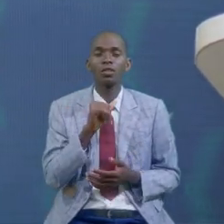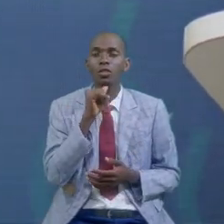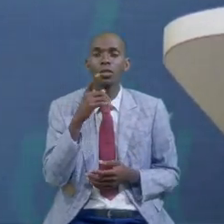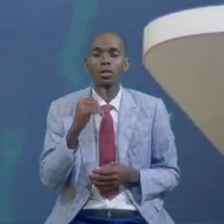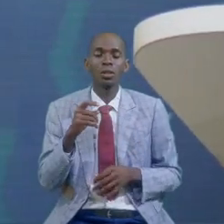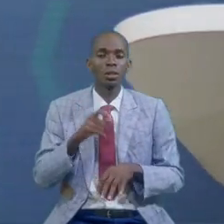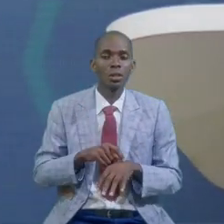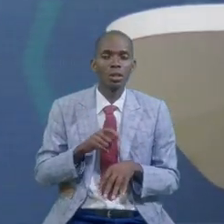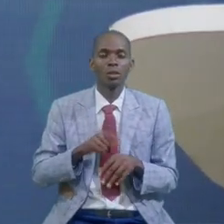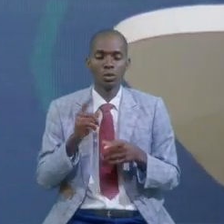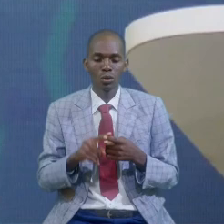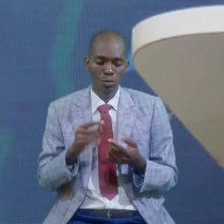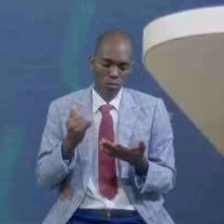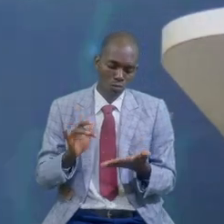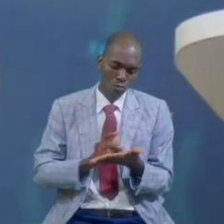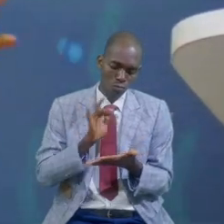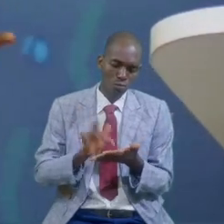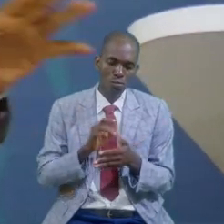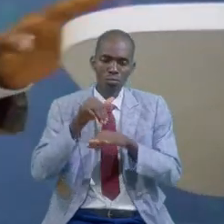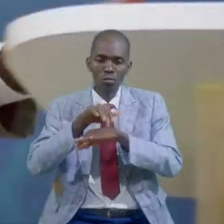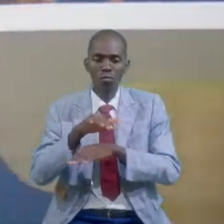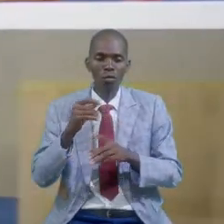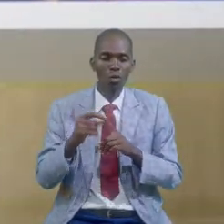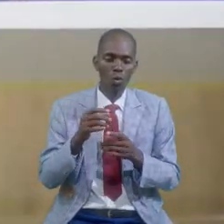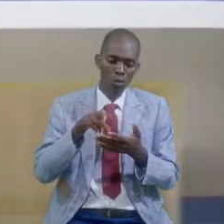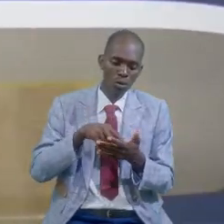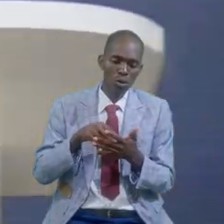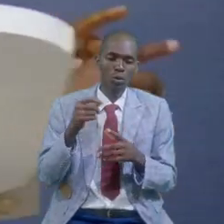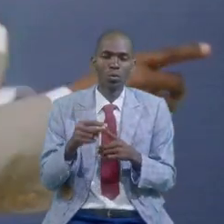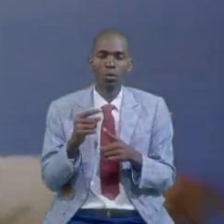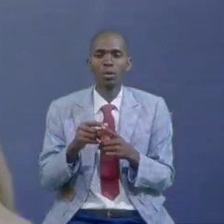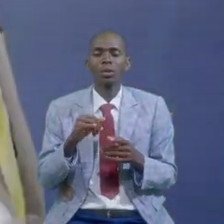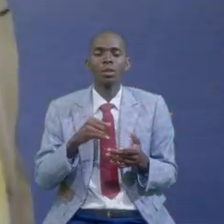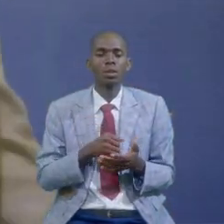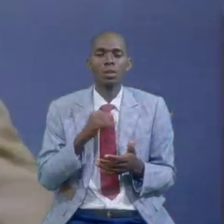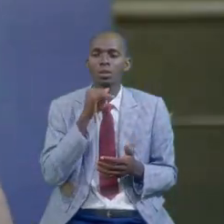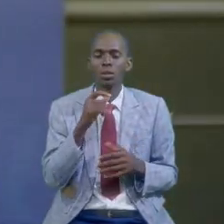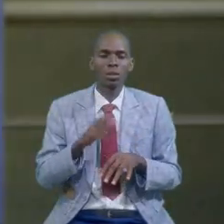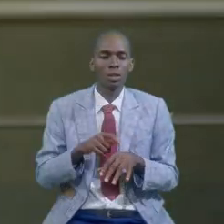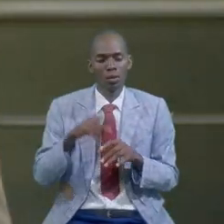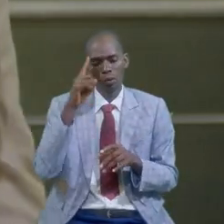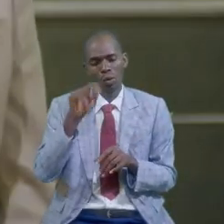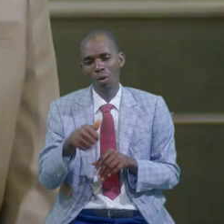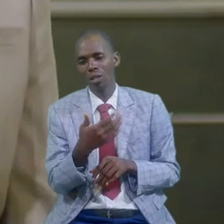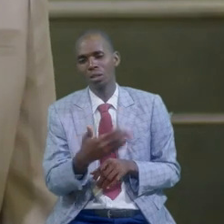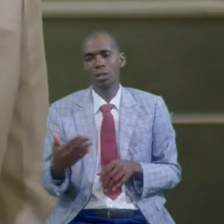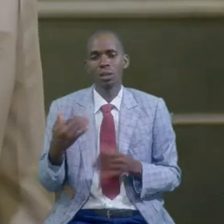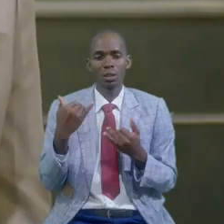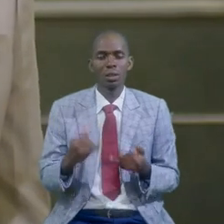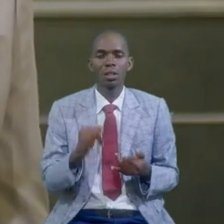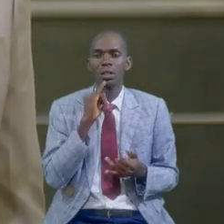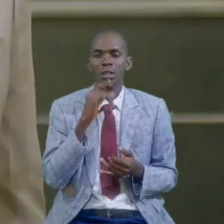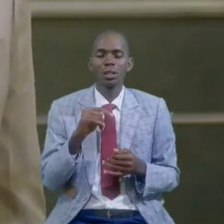I'm scrolling this, I'm this one. It's not the time for any of those activities. This is the time when